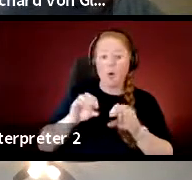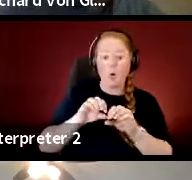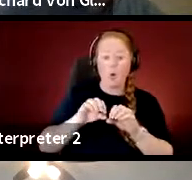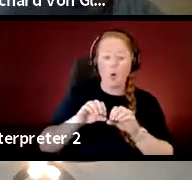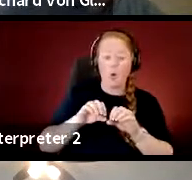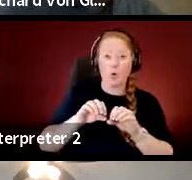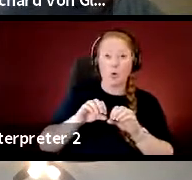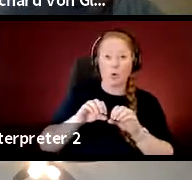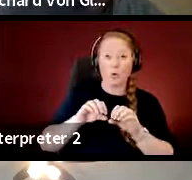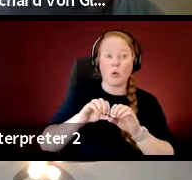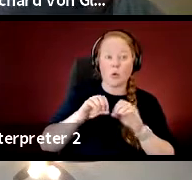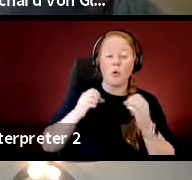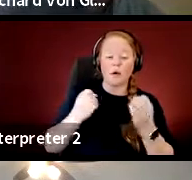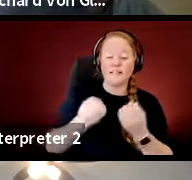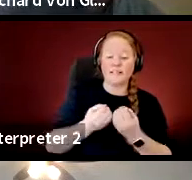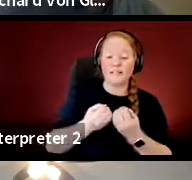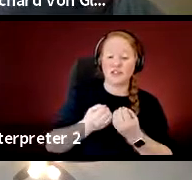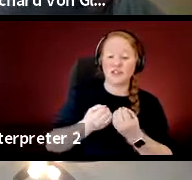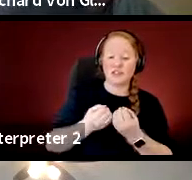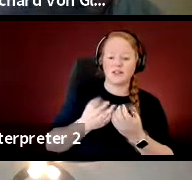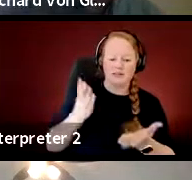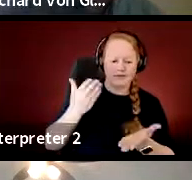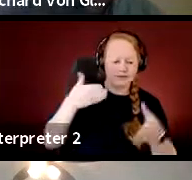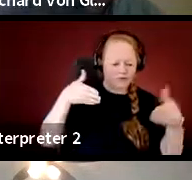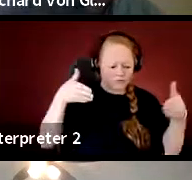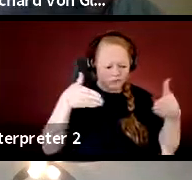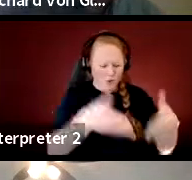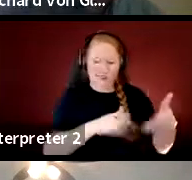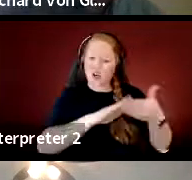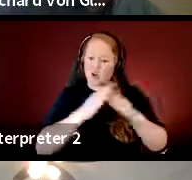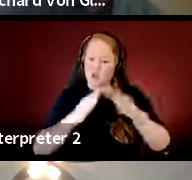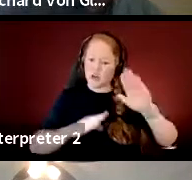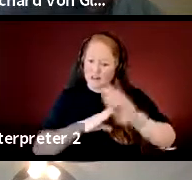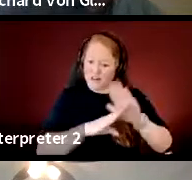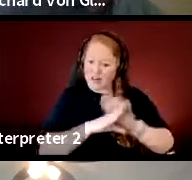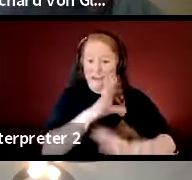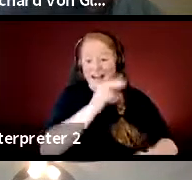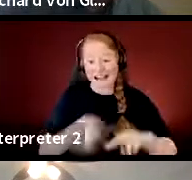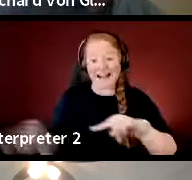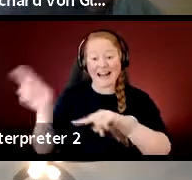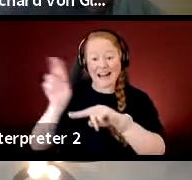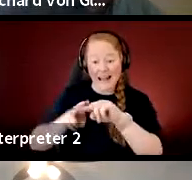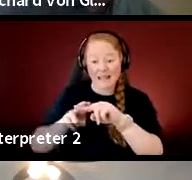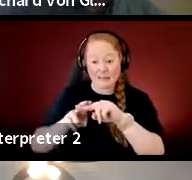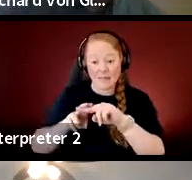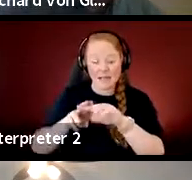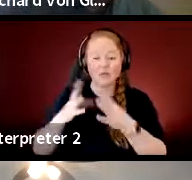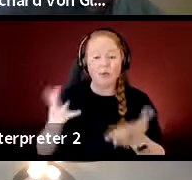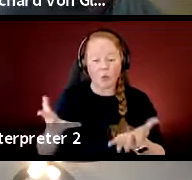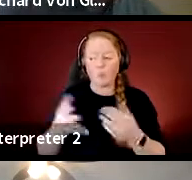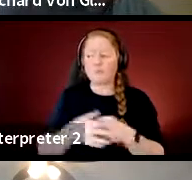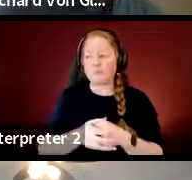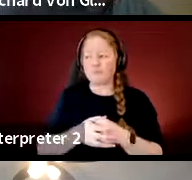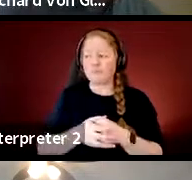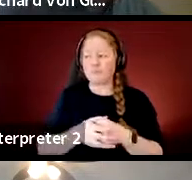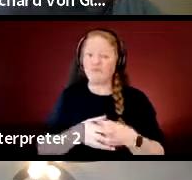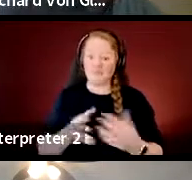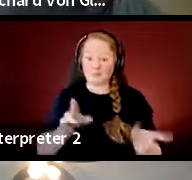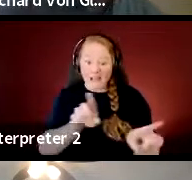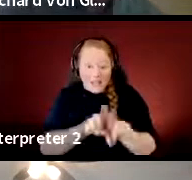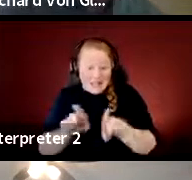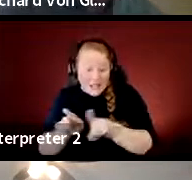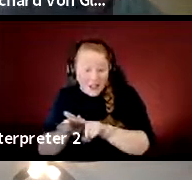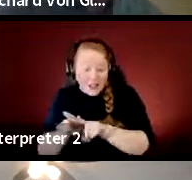centered around community-based development and enhancement. In addition, I also like